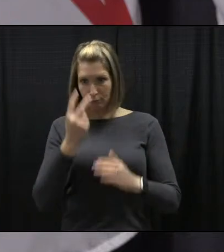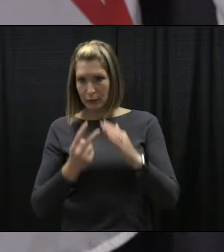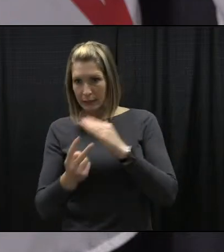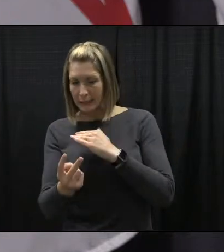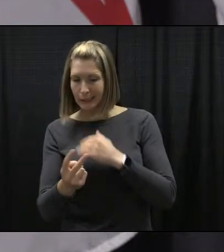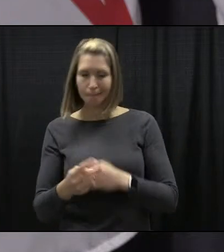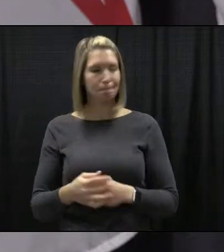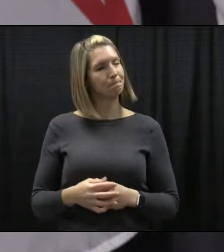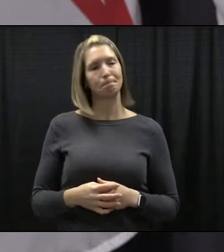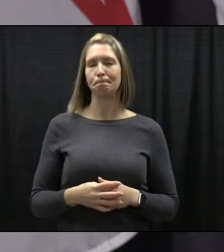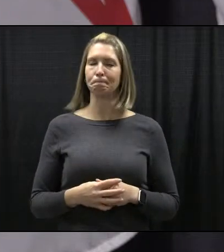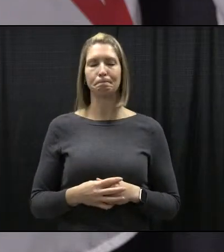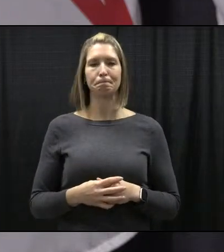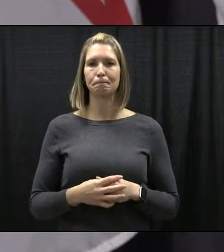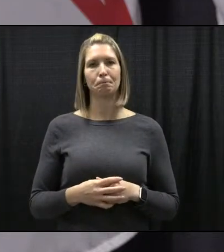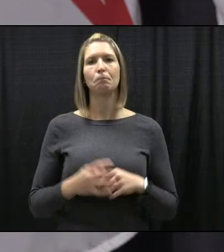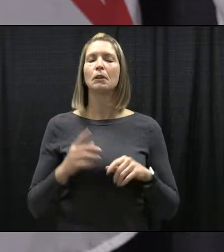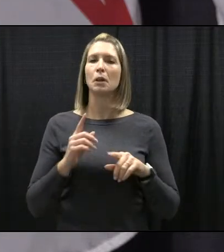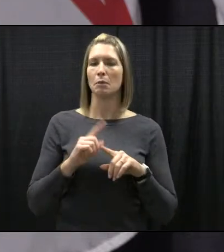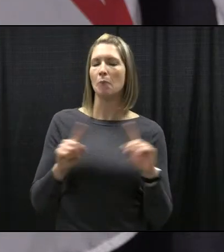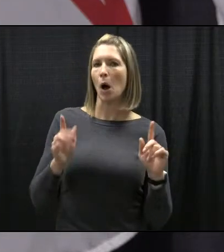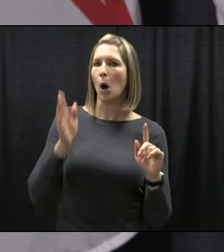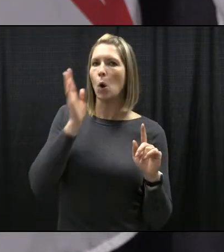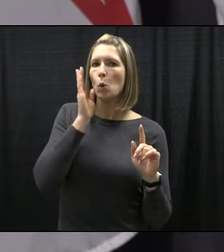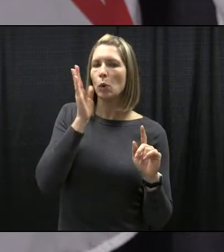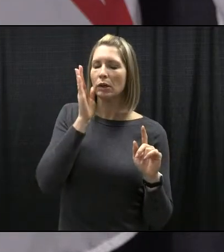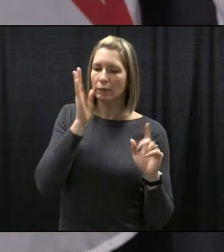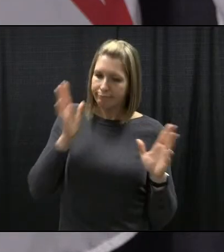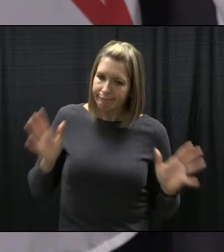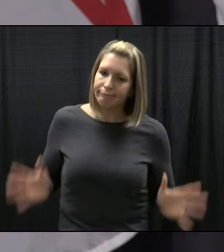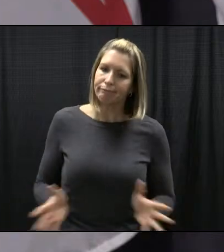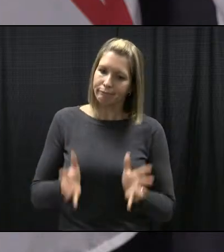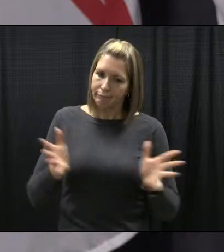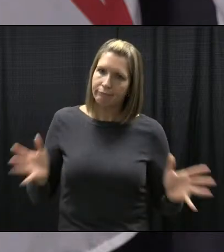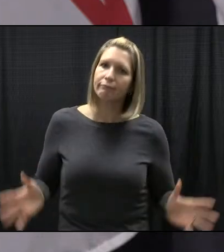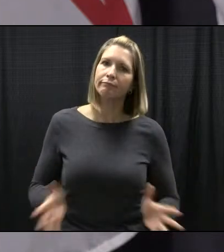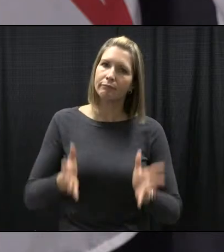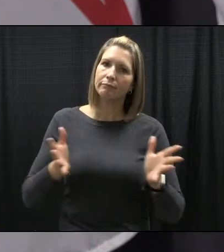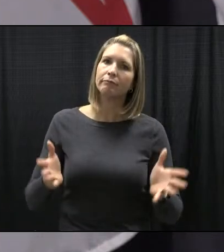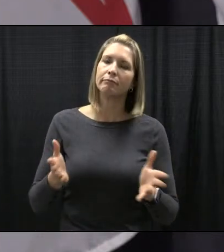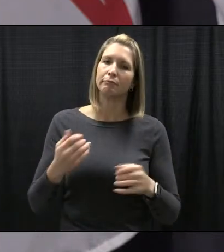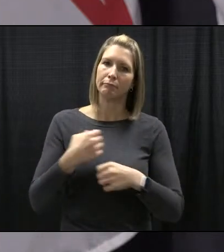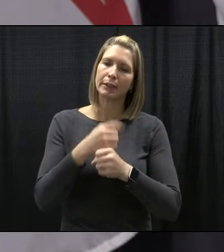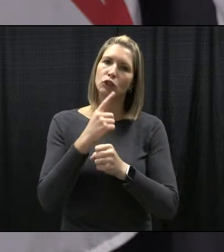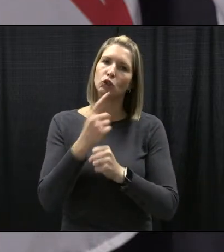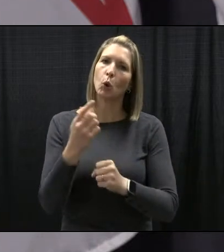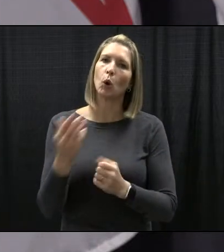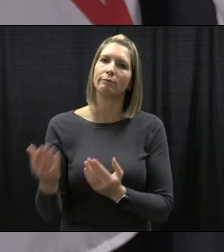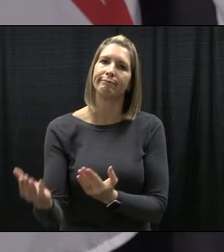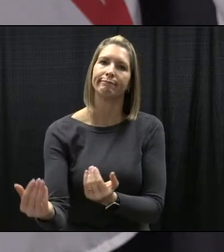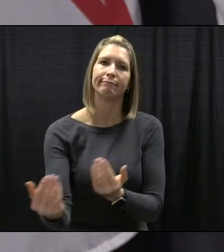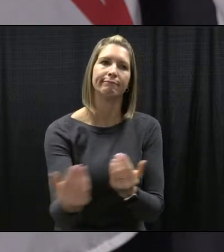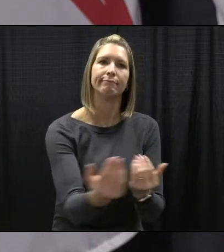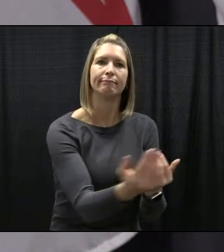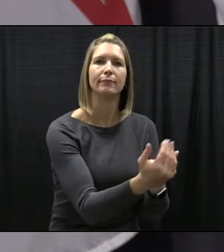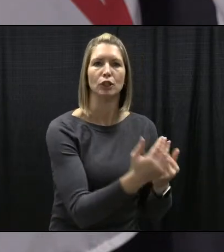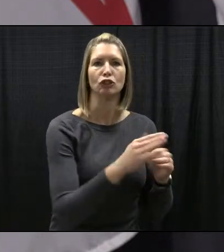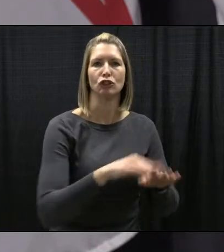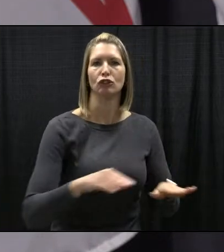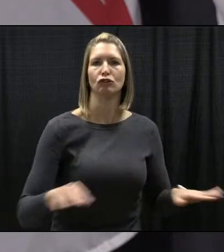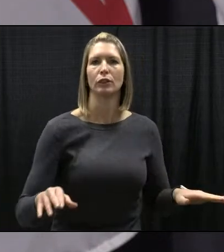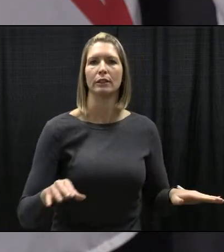But we're going to be working very diligently to get the majority of those